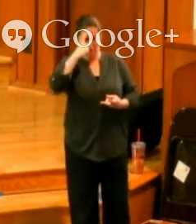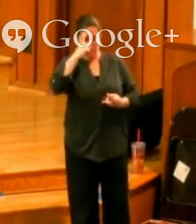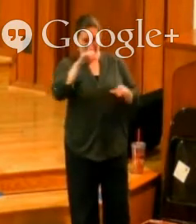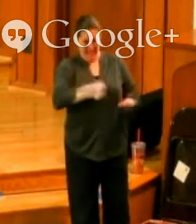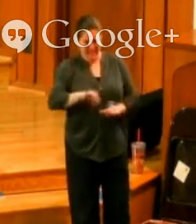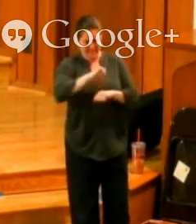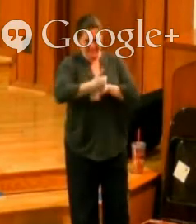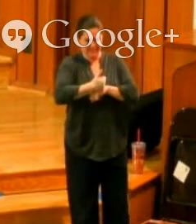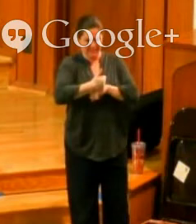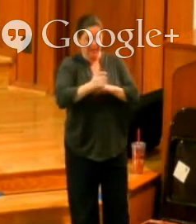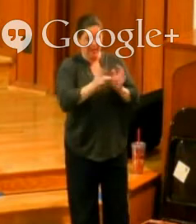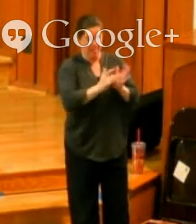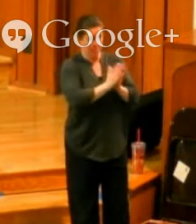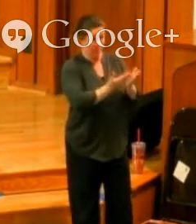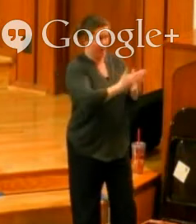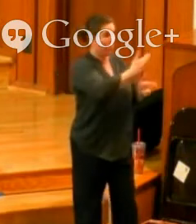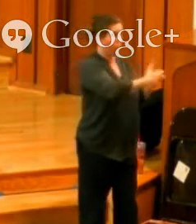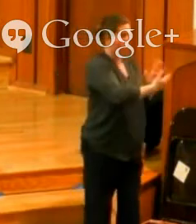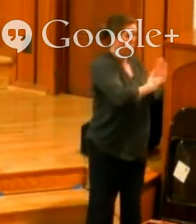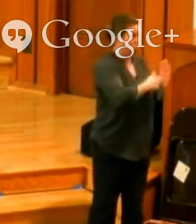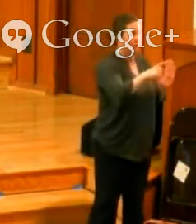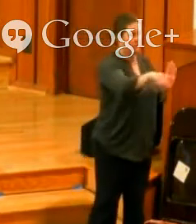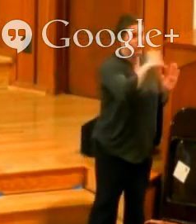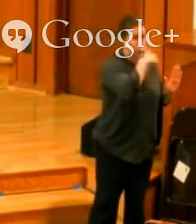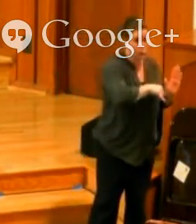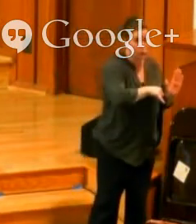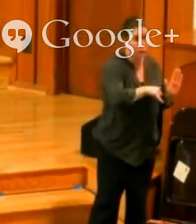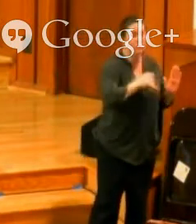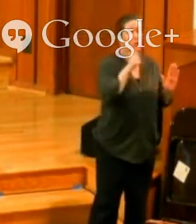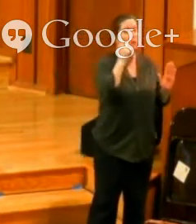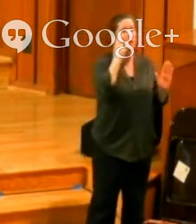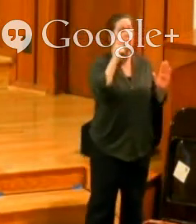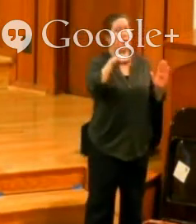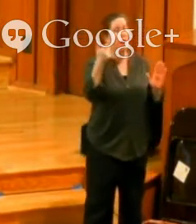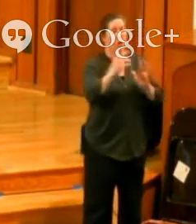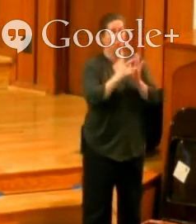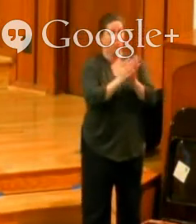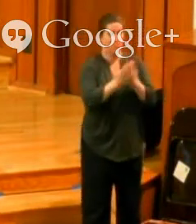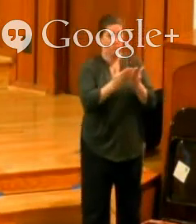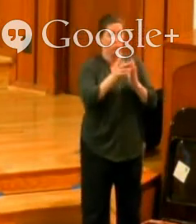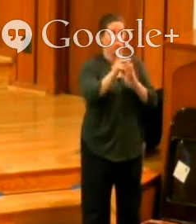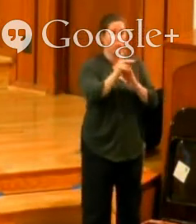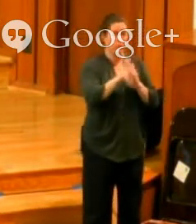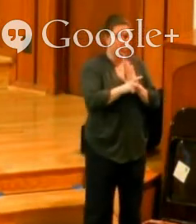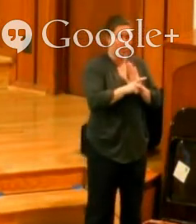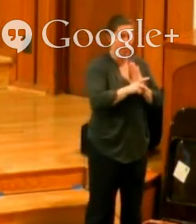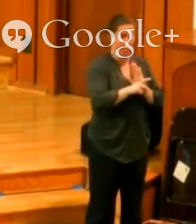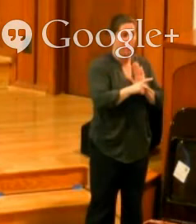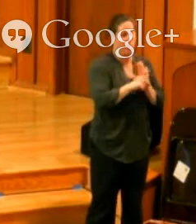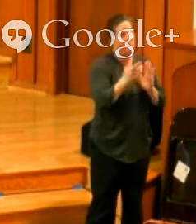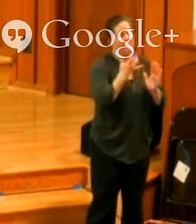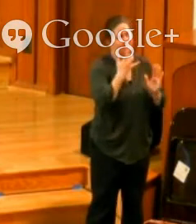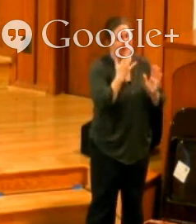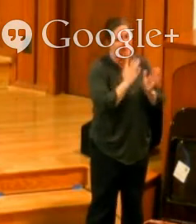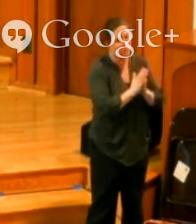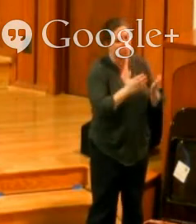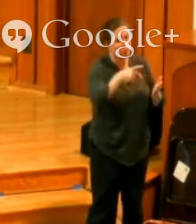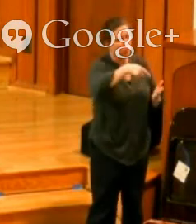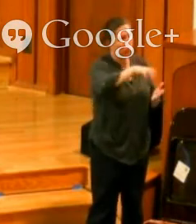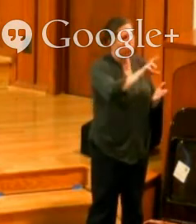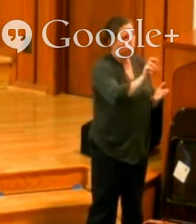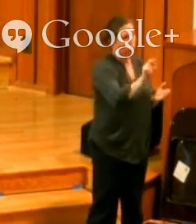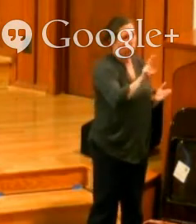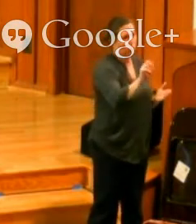calls that foolish. Another biblical principle, one of my favorite books to read in the Bible is actually the book of Proverbs. It